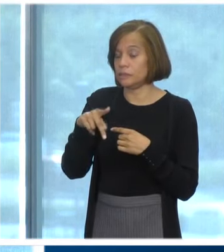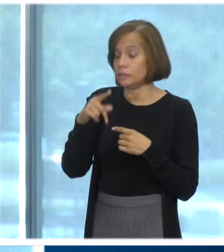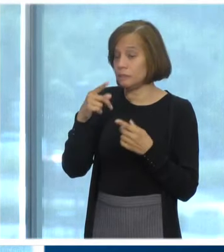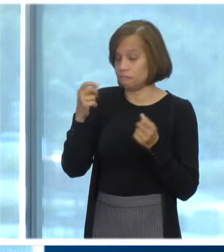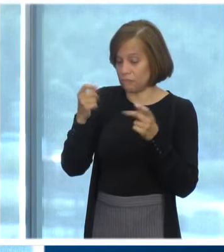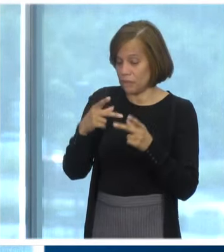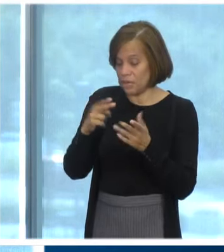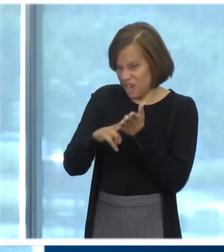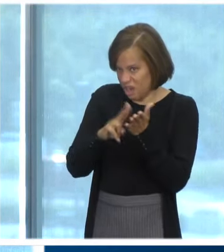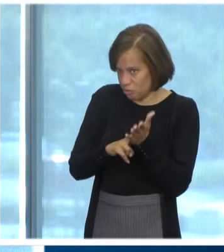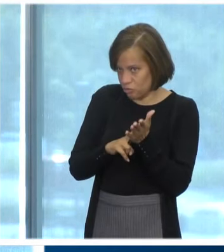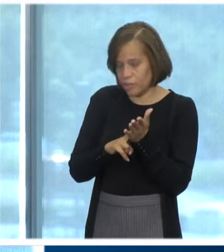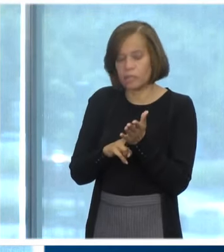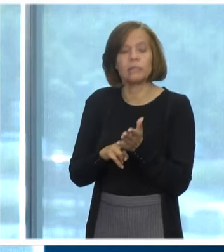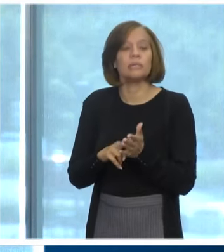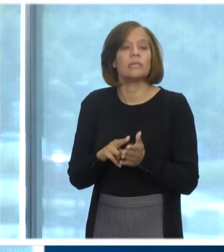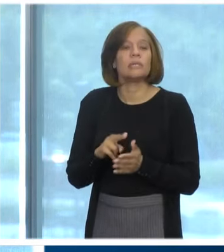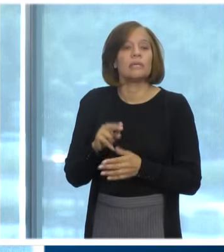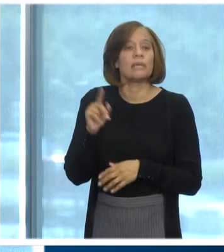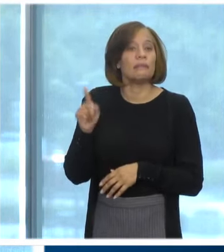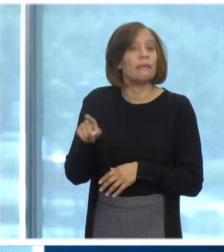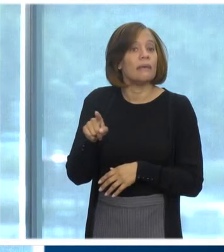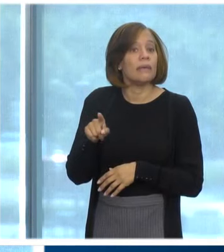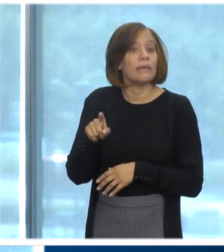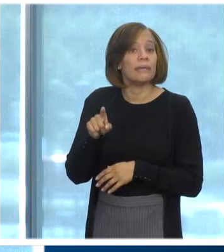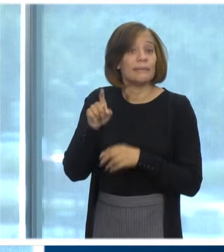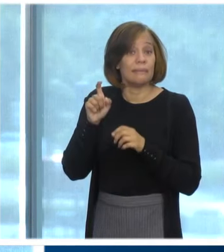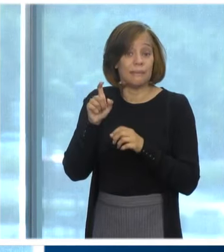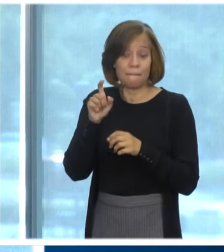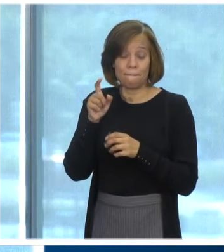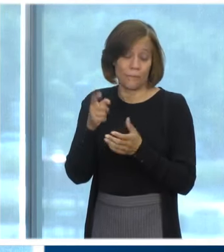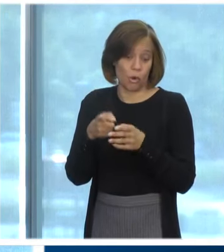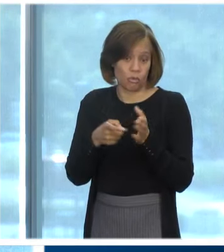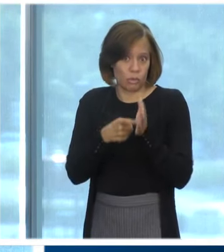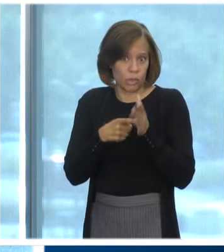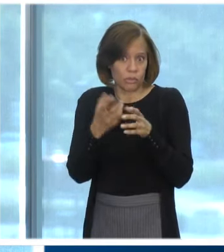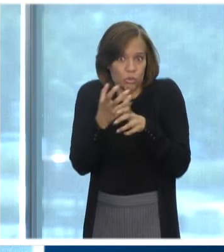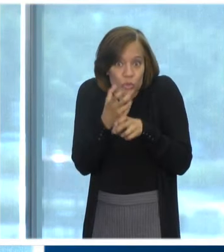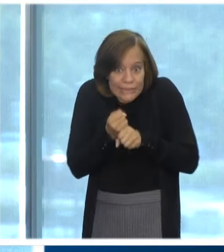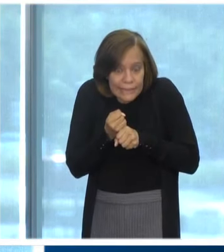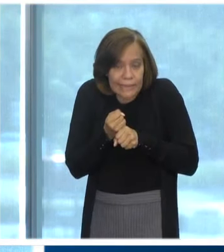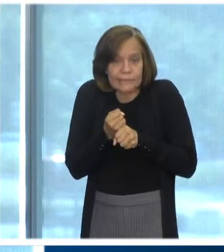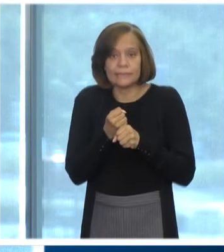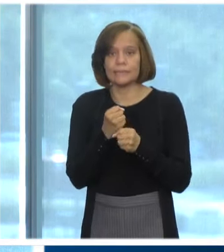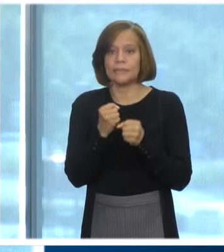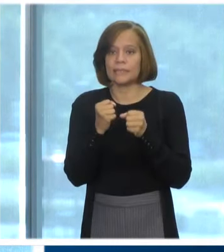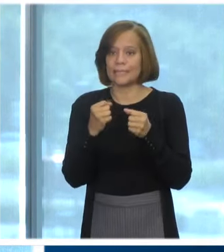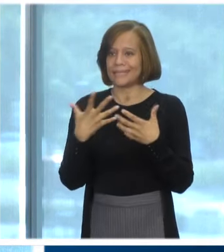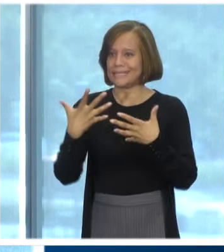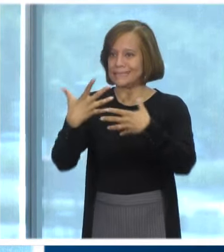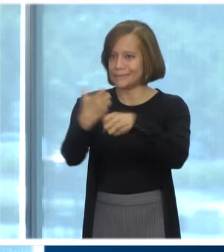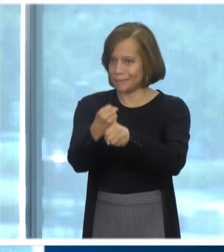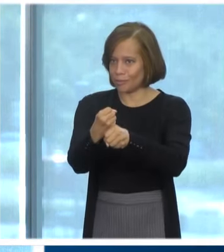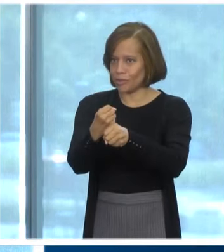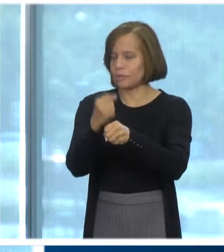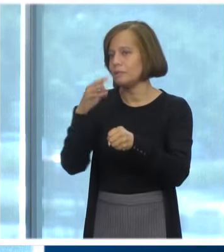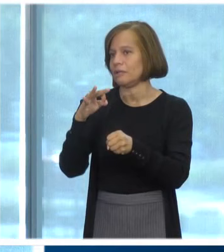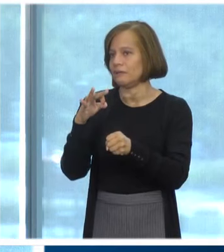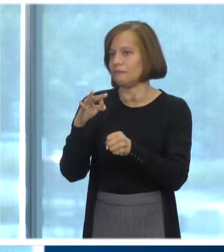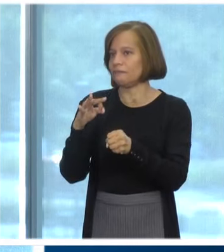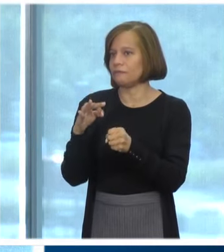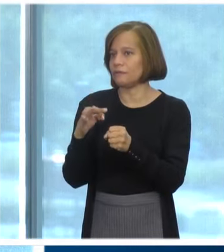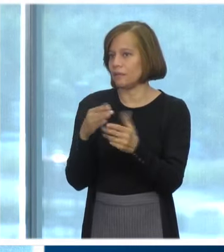are entitled to a written summary of the allegations against them if they're the focus officer. So before they come into the room, we